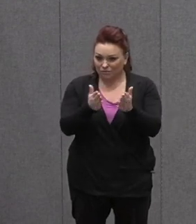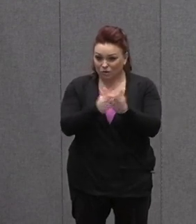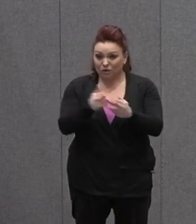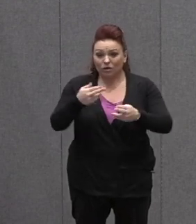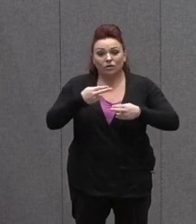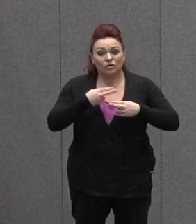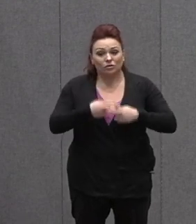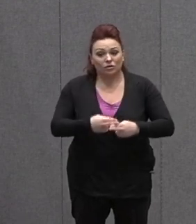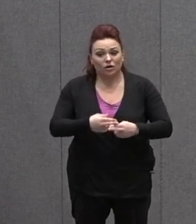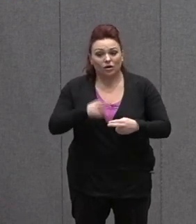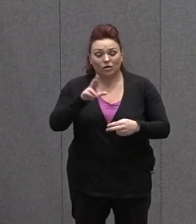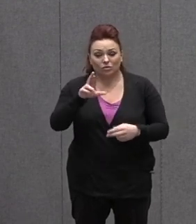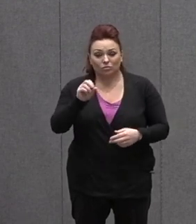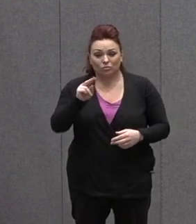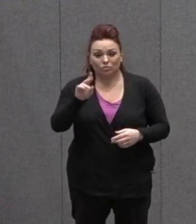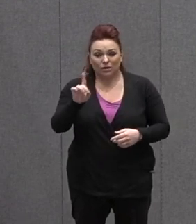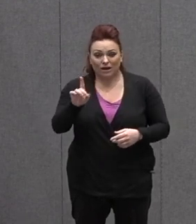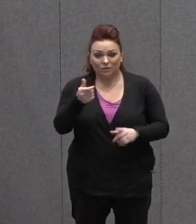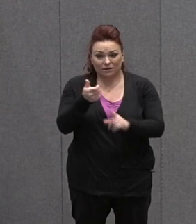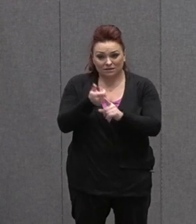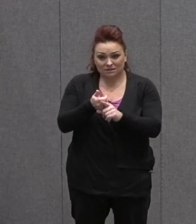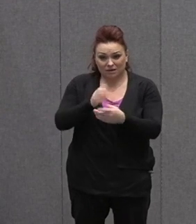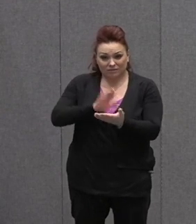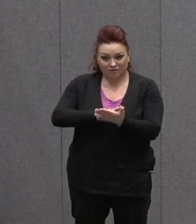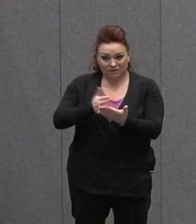called Round is a Tortilla.